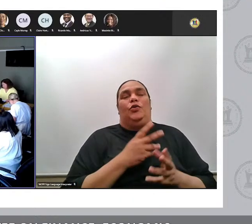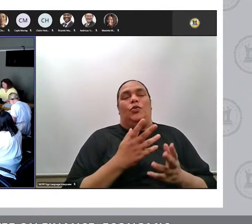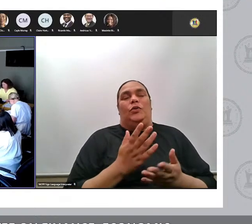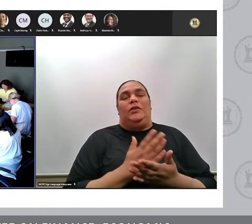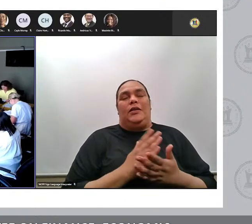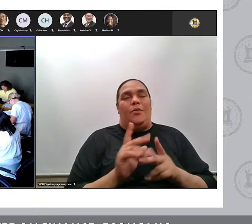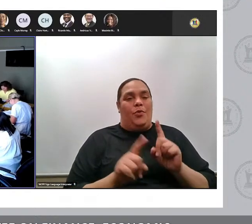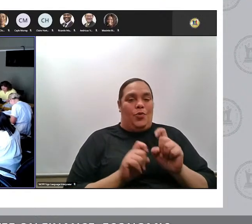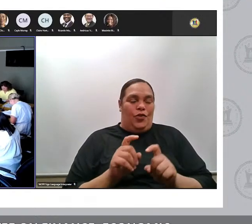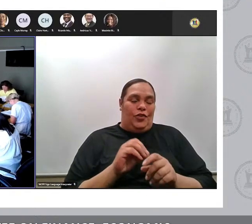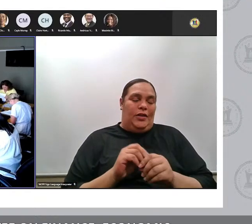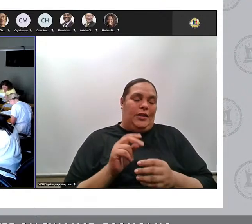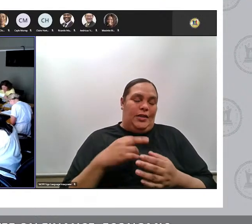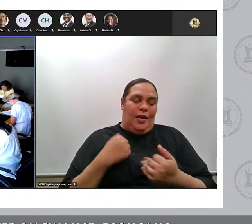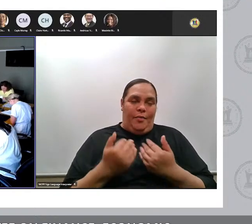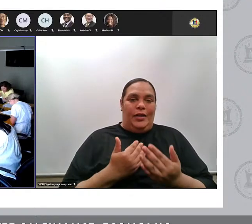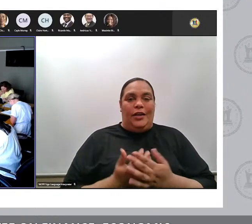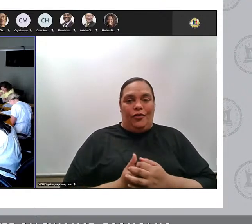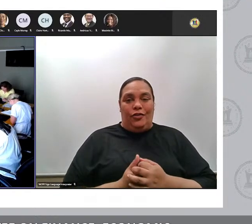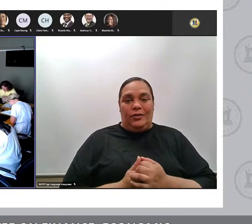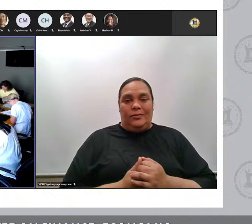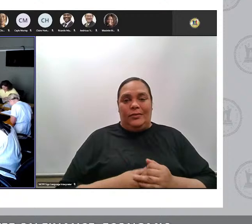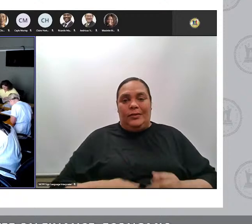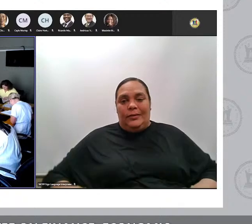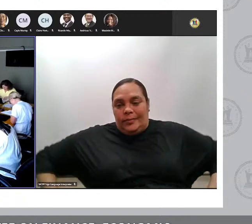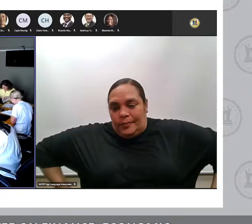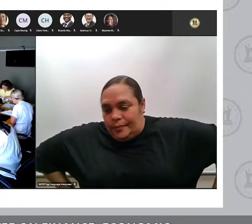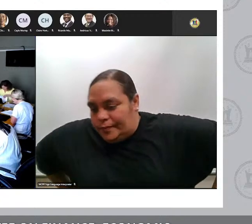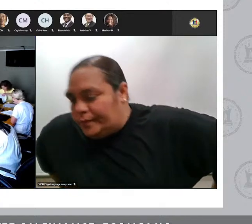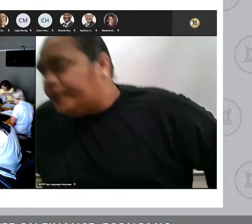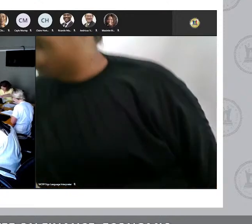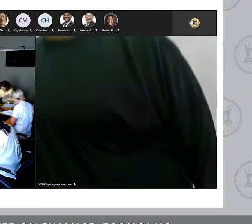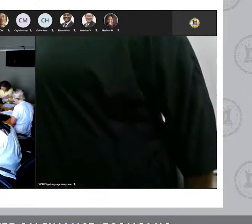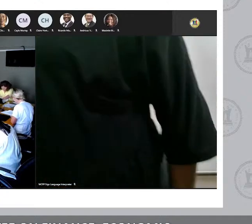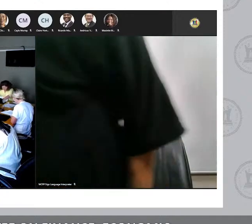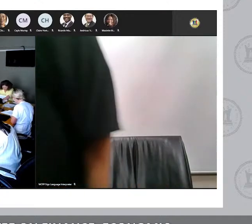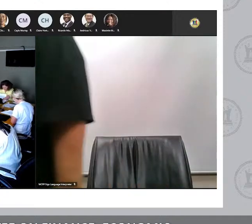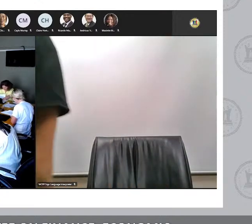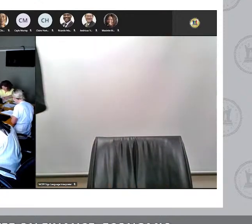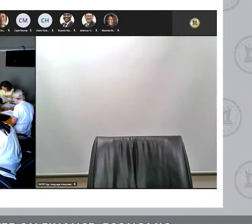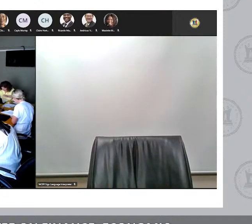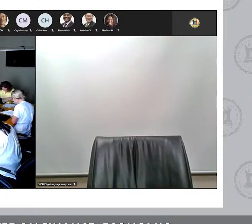certain questions in their application. I